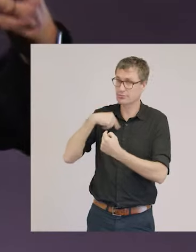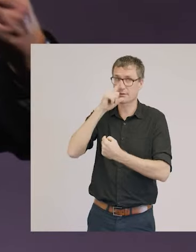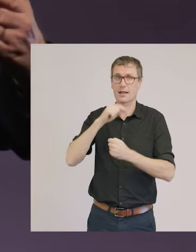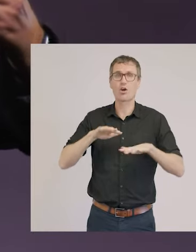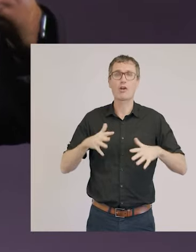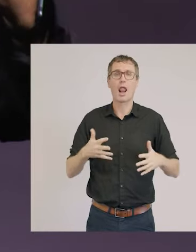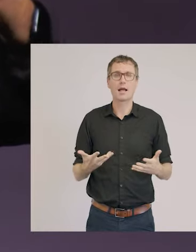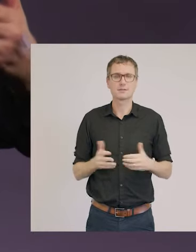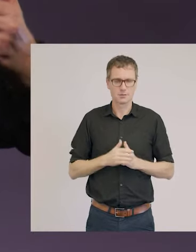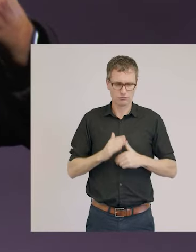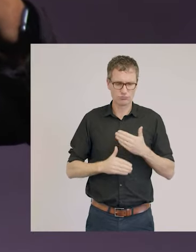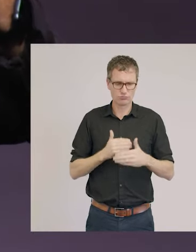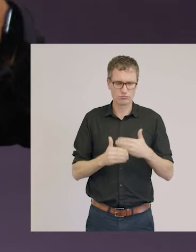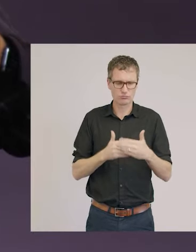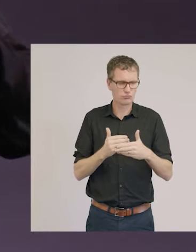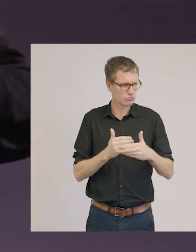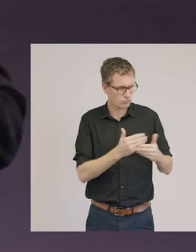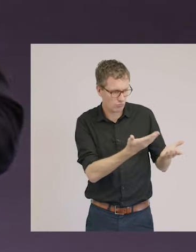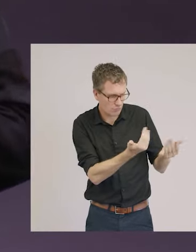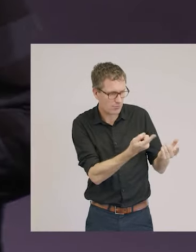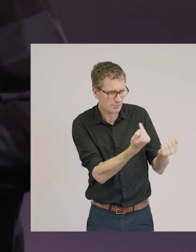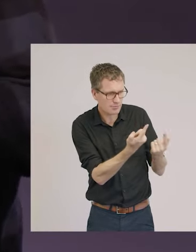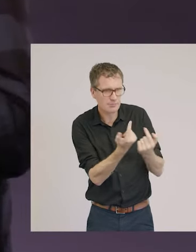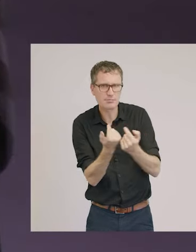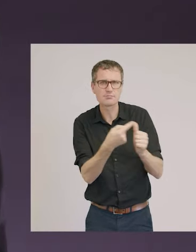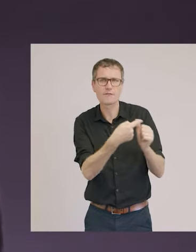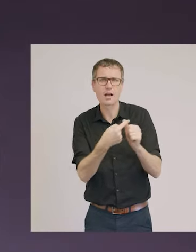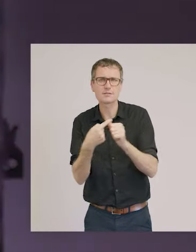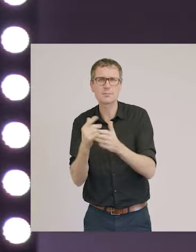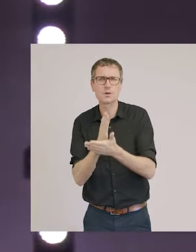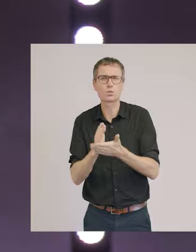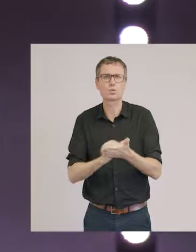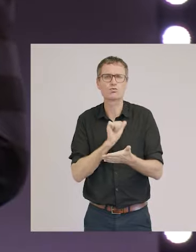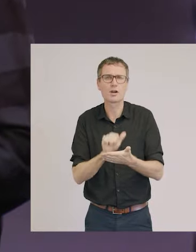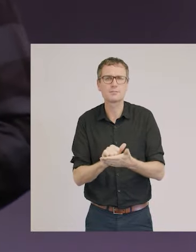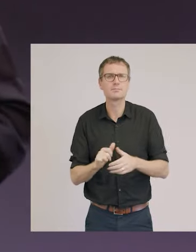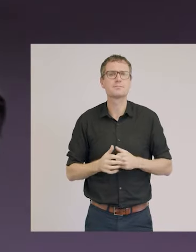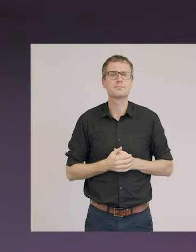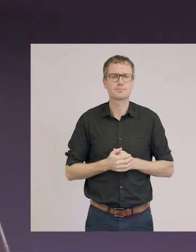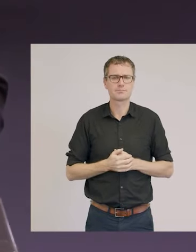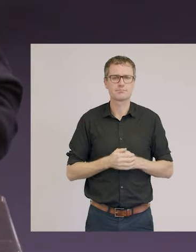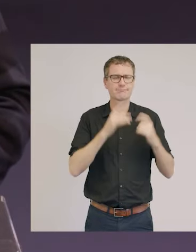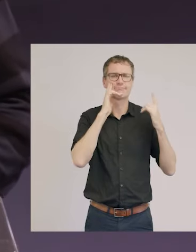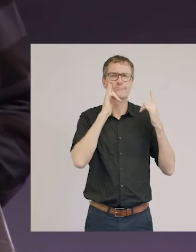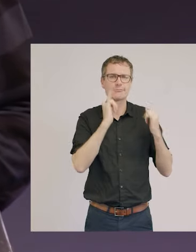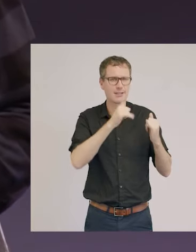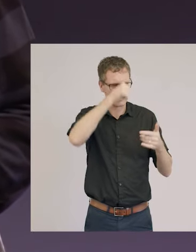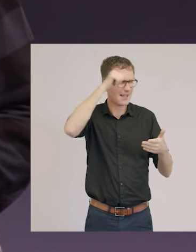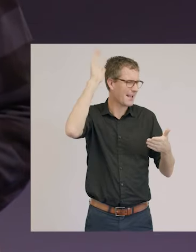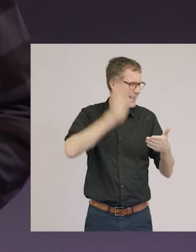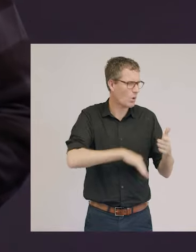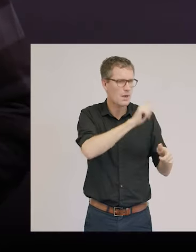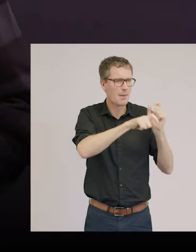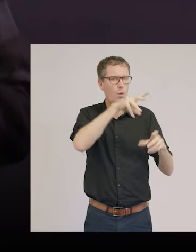just got to take time. You know, if it's God, we can actually have the time to relax and get good wisdom around